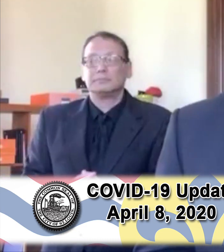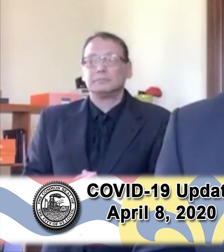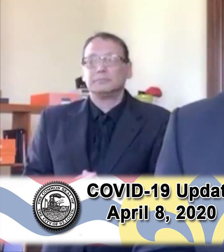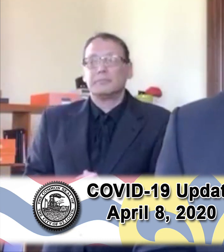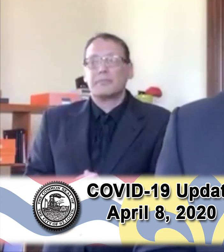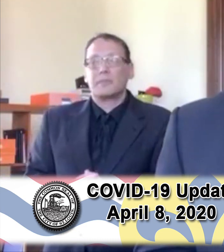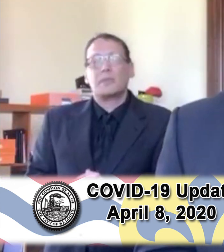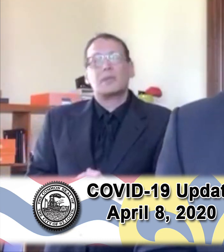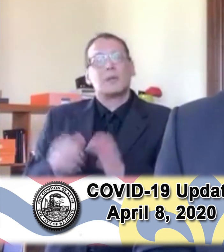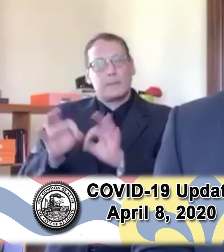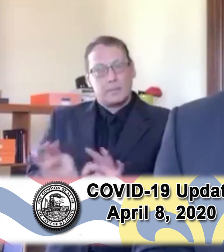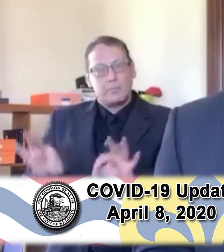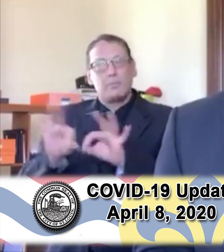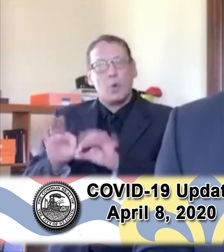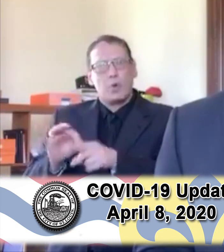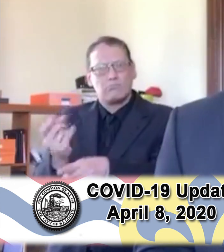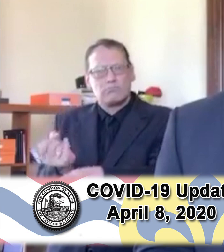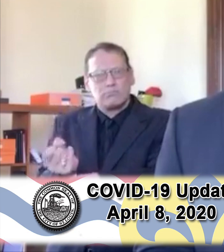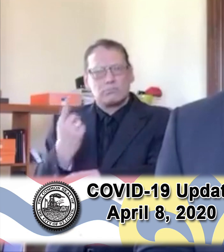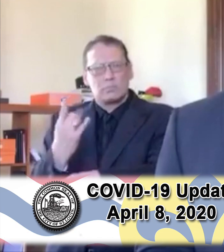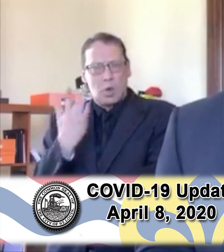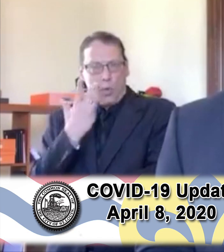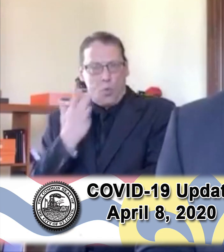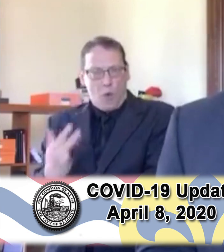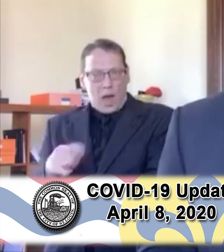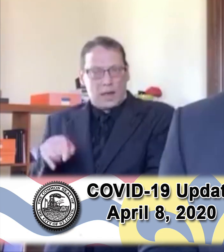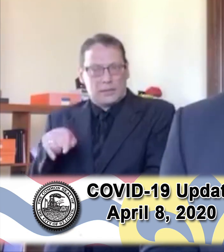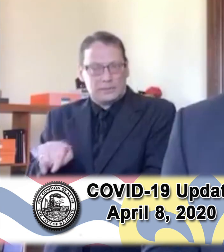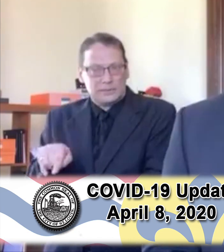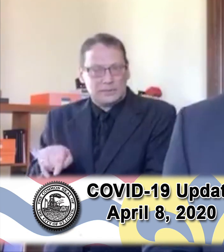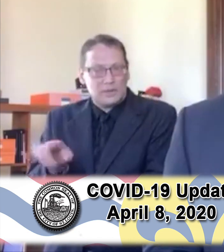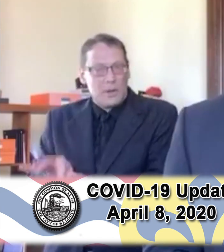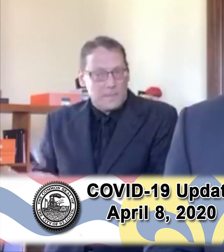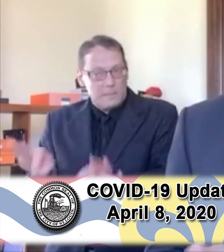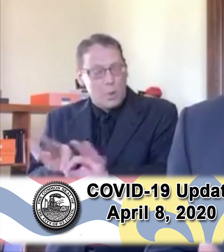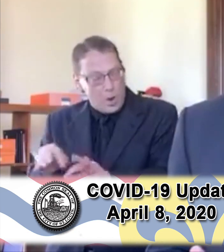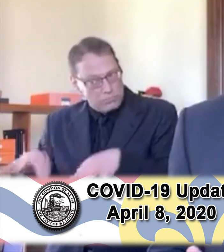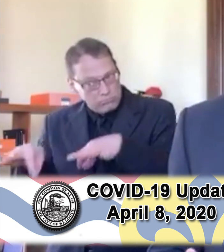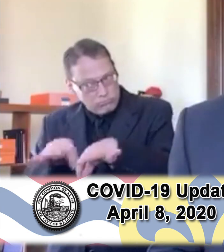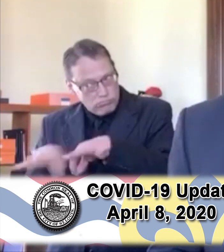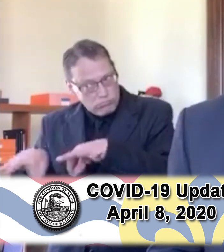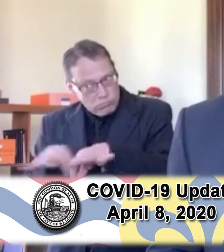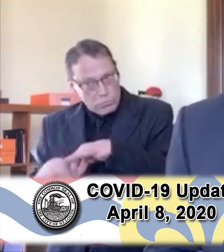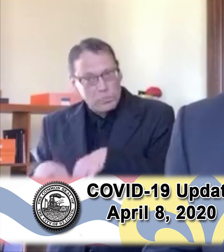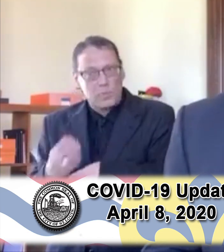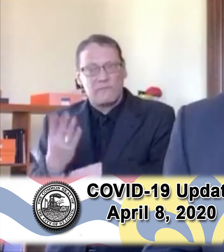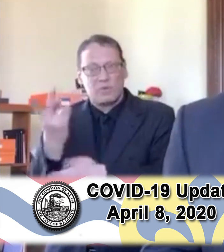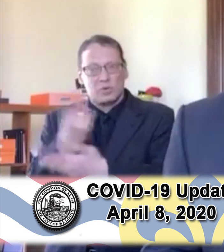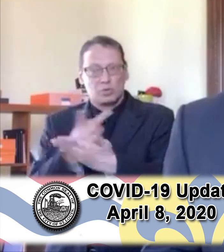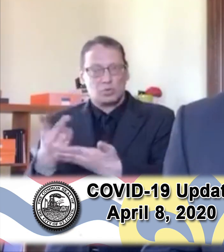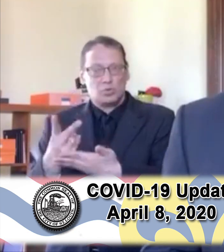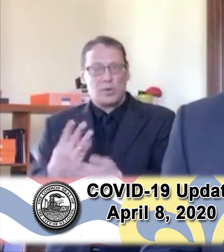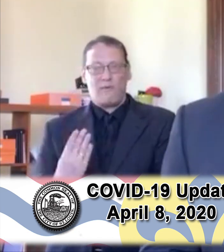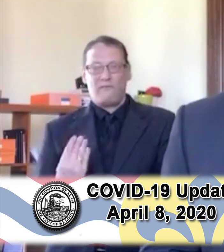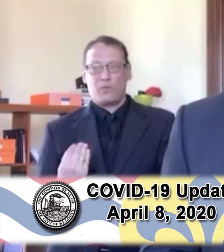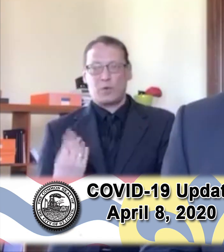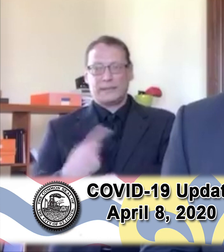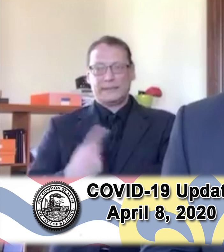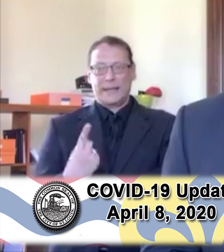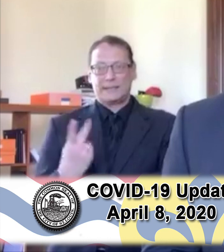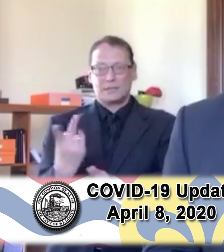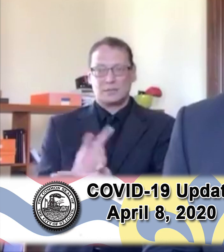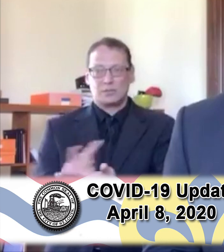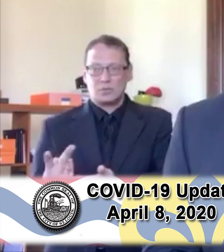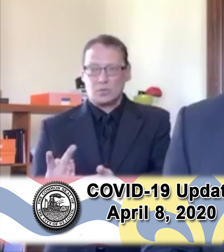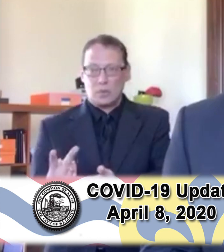they understand why we need them to self-quarantine for the 14-day period. And so to make sure that they understand that